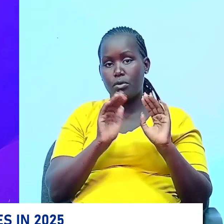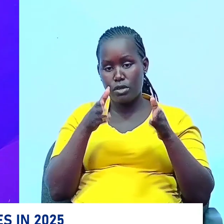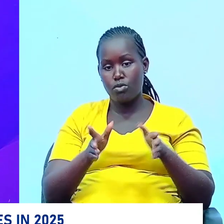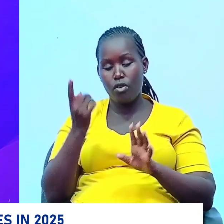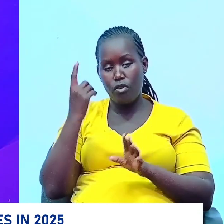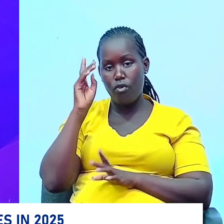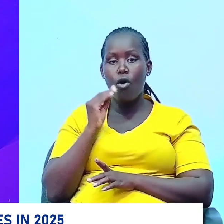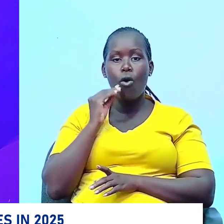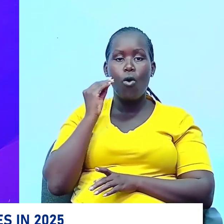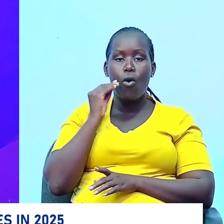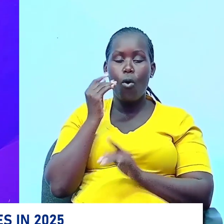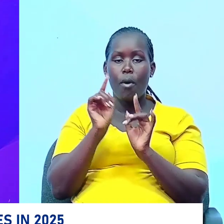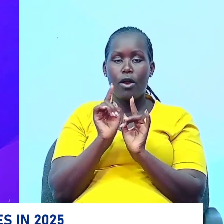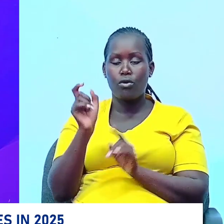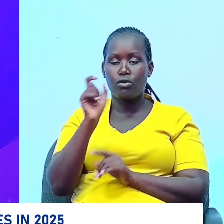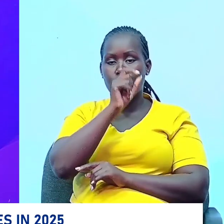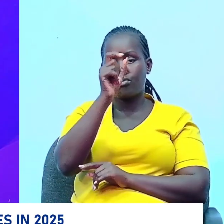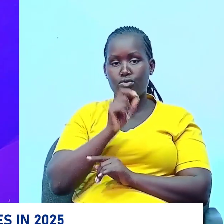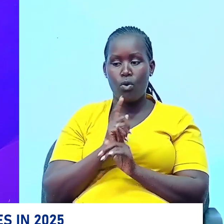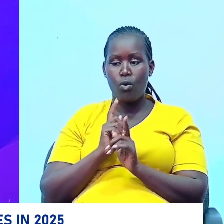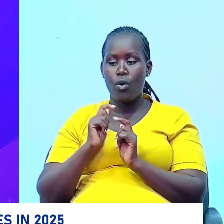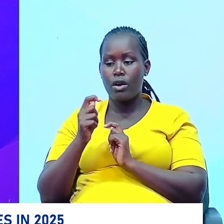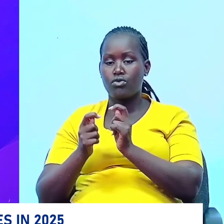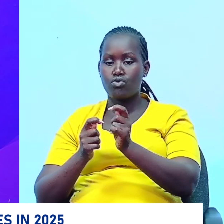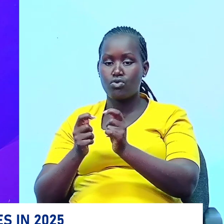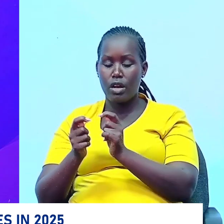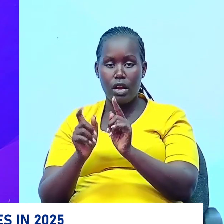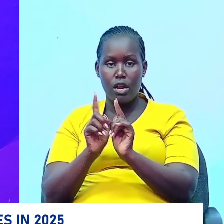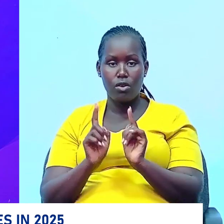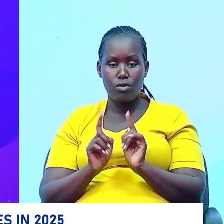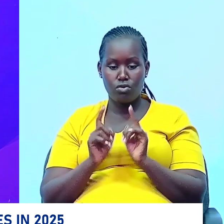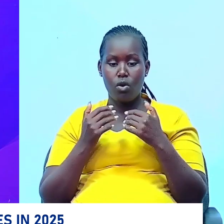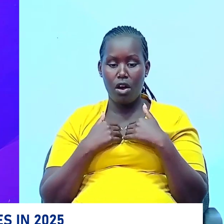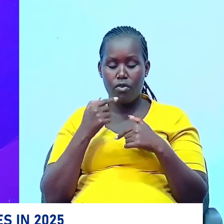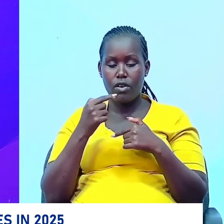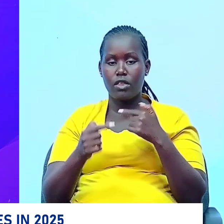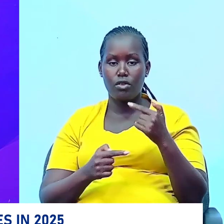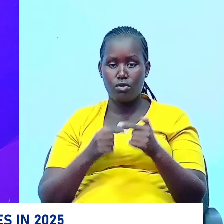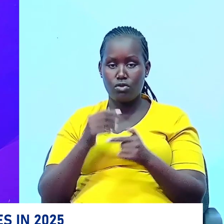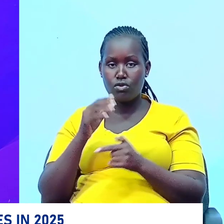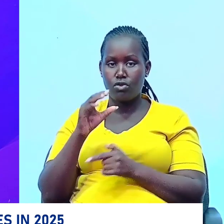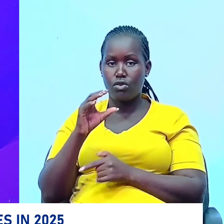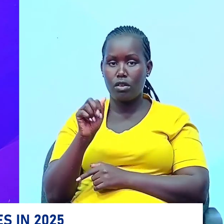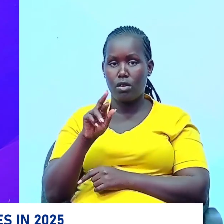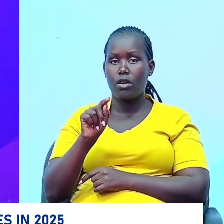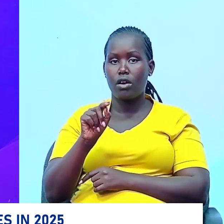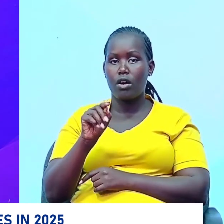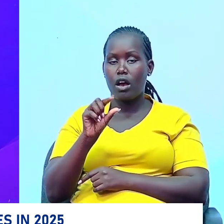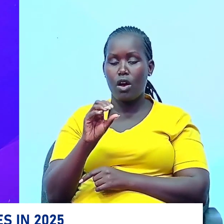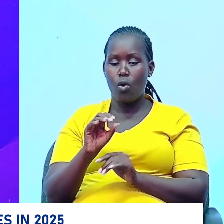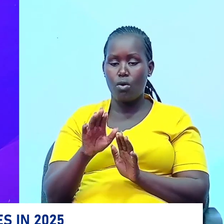domestic and regional trade, while accommodating the continued rise in cargo traffic.